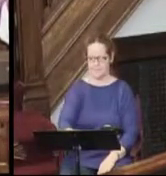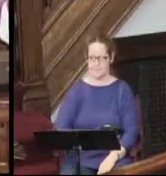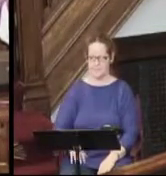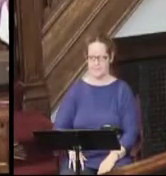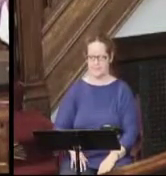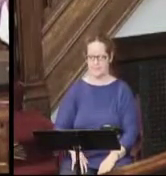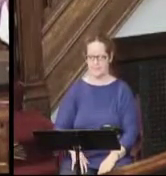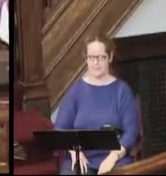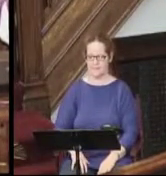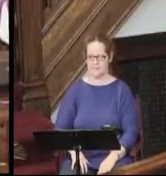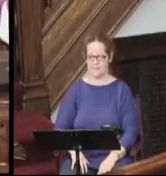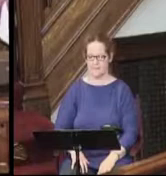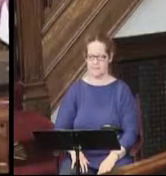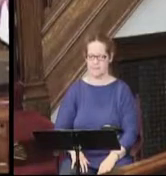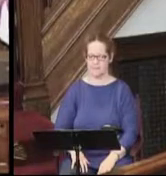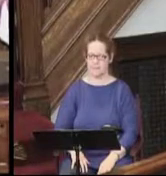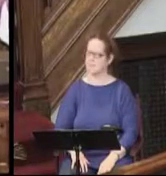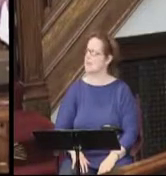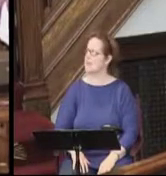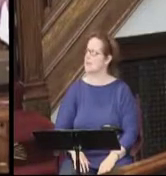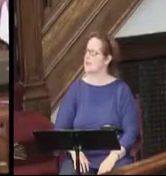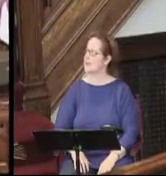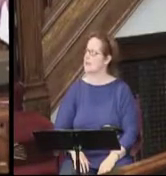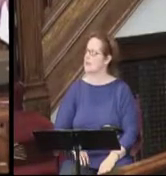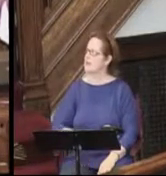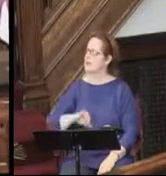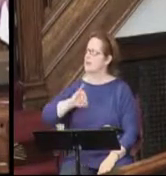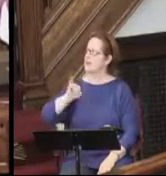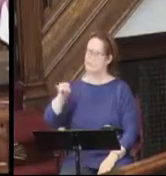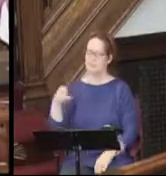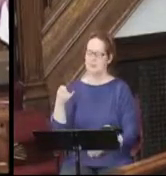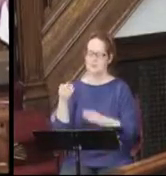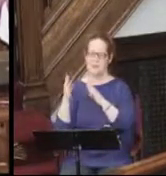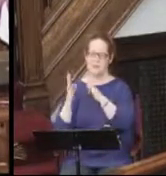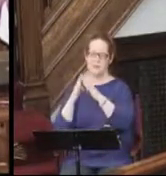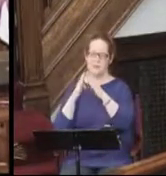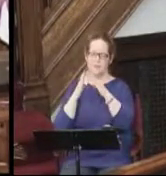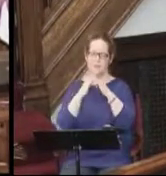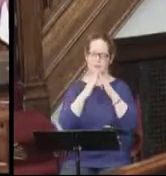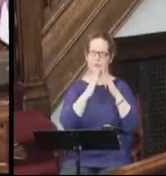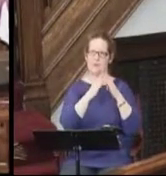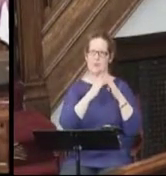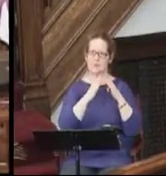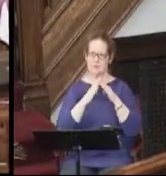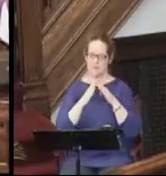pass away.